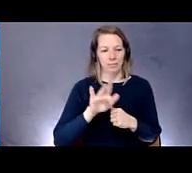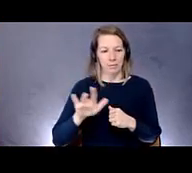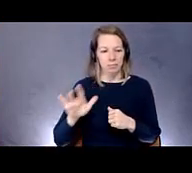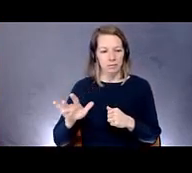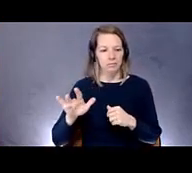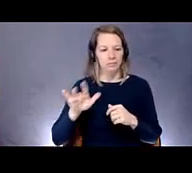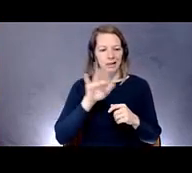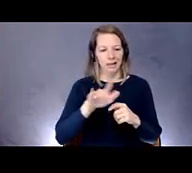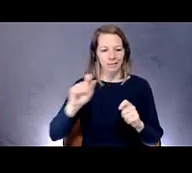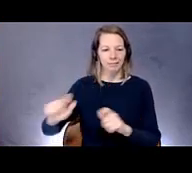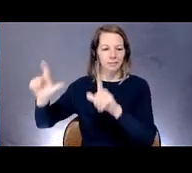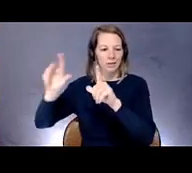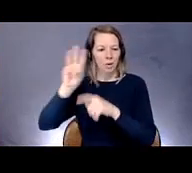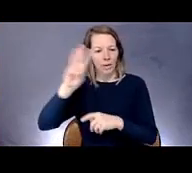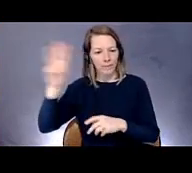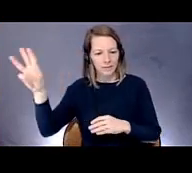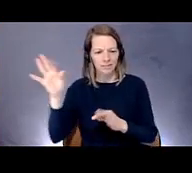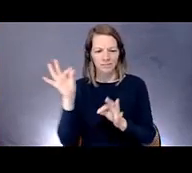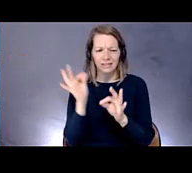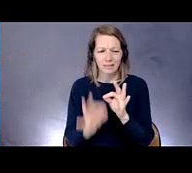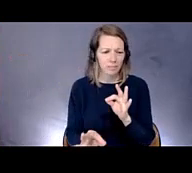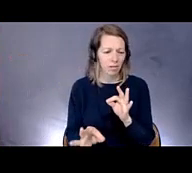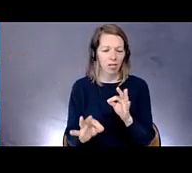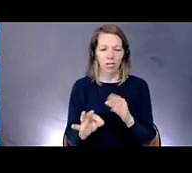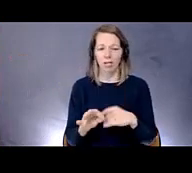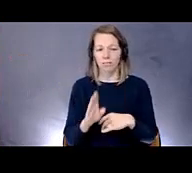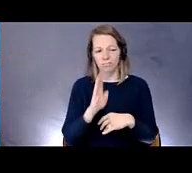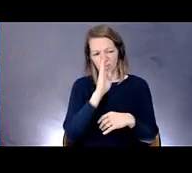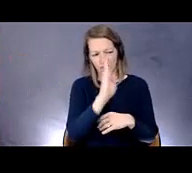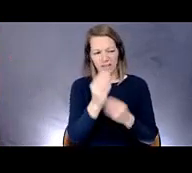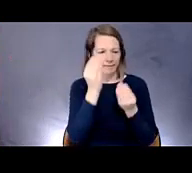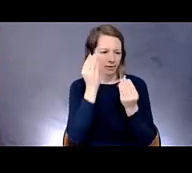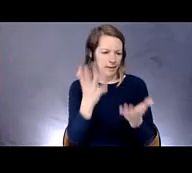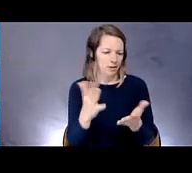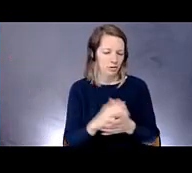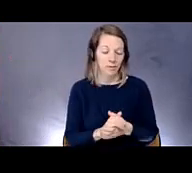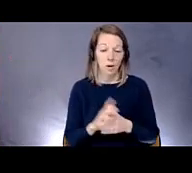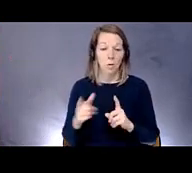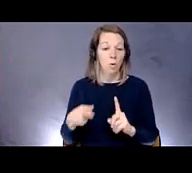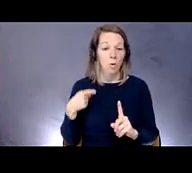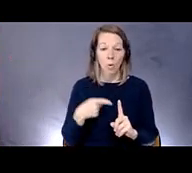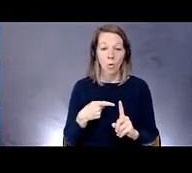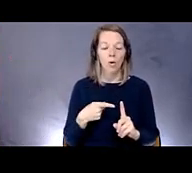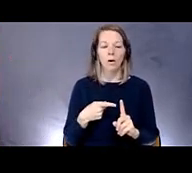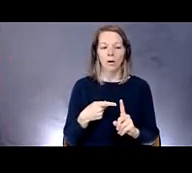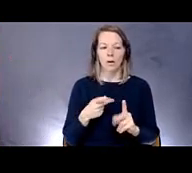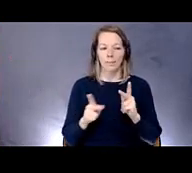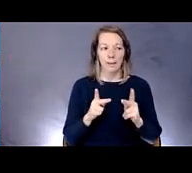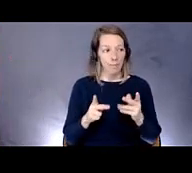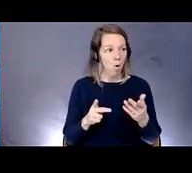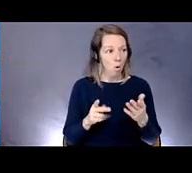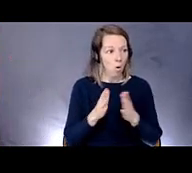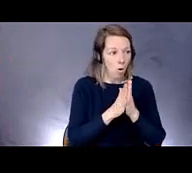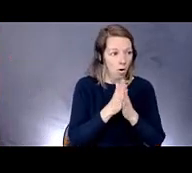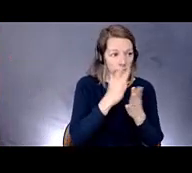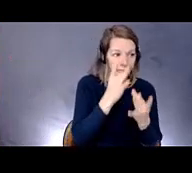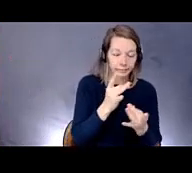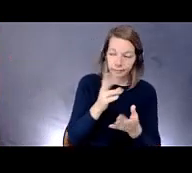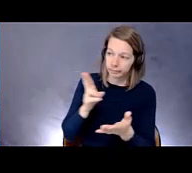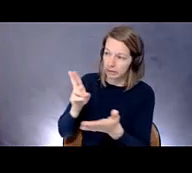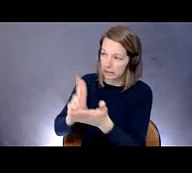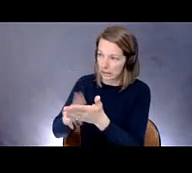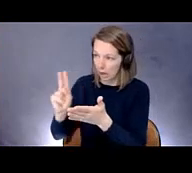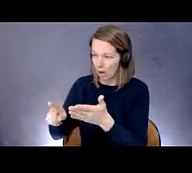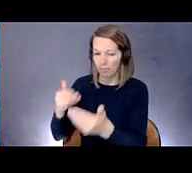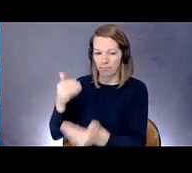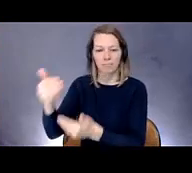that provide simple, straightforward information that help people get started through the process. The main goal is to help drive them to get a little bit more information